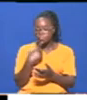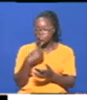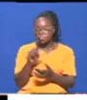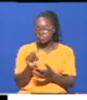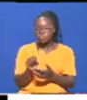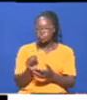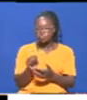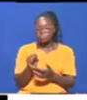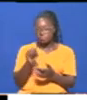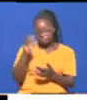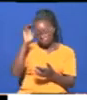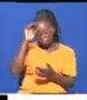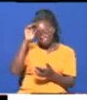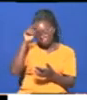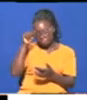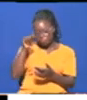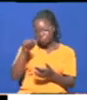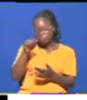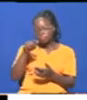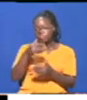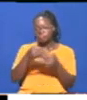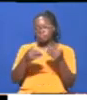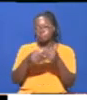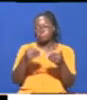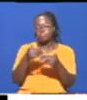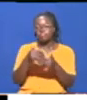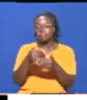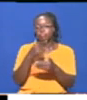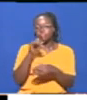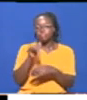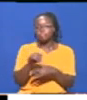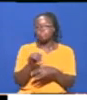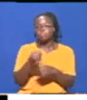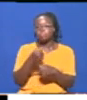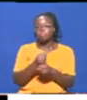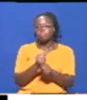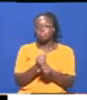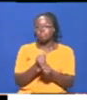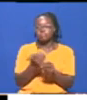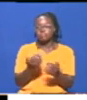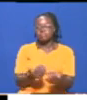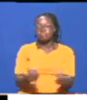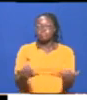know that we have set up this interest so that we can make our products